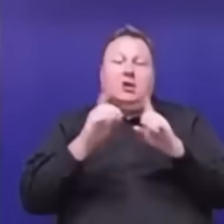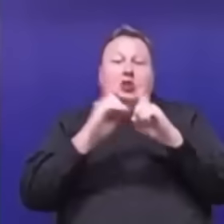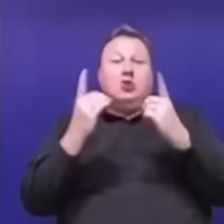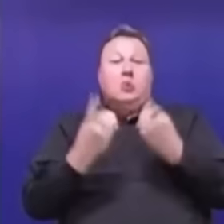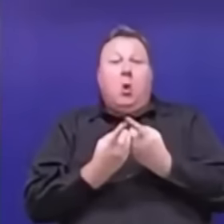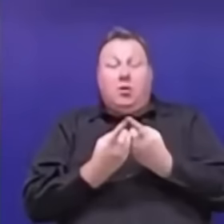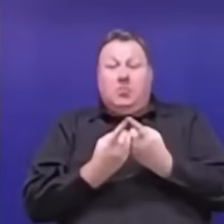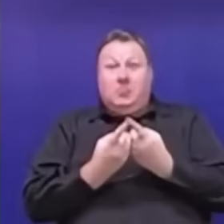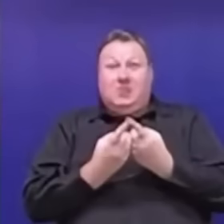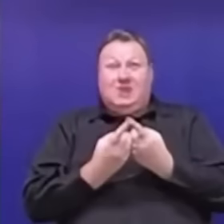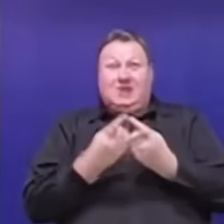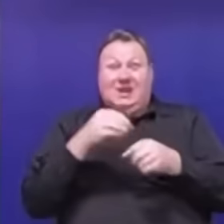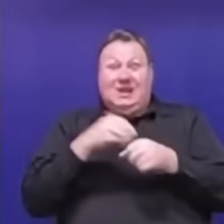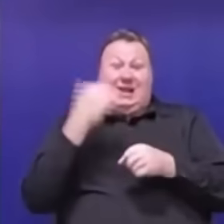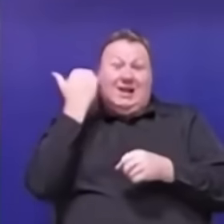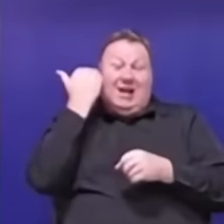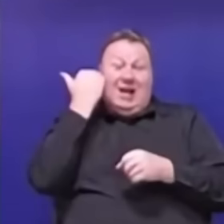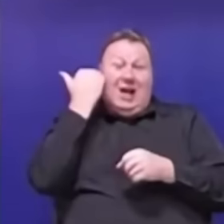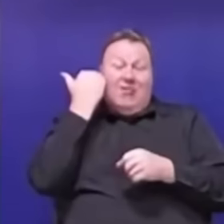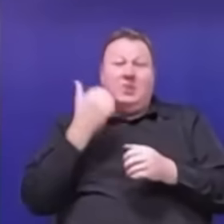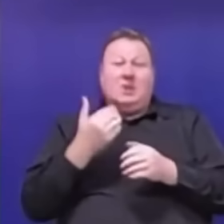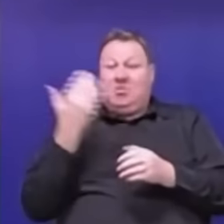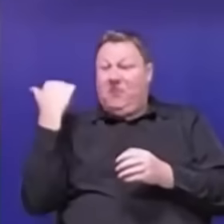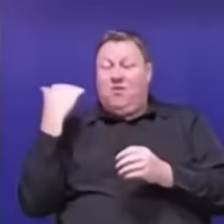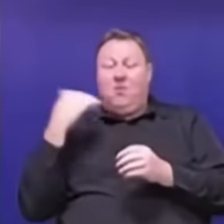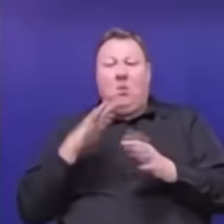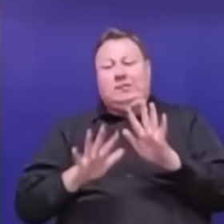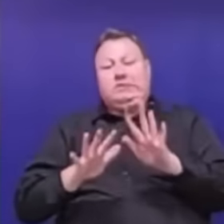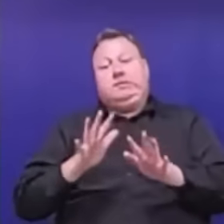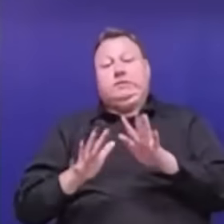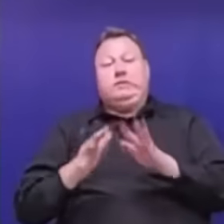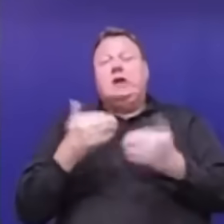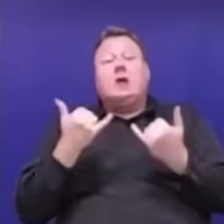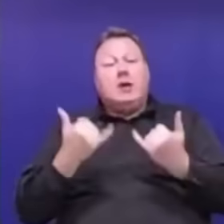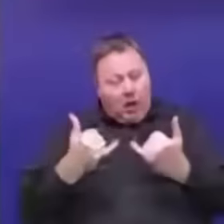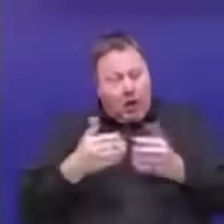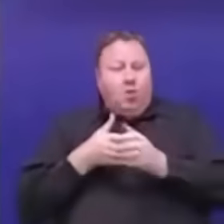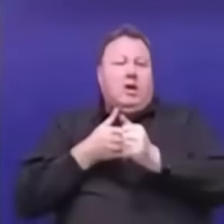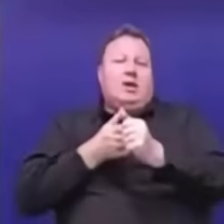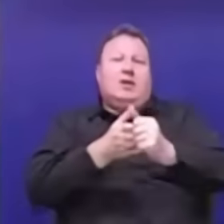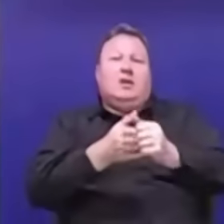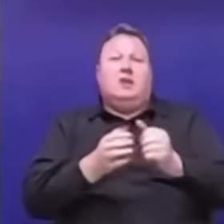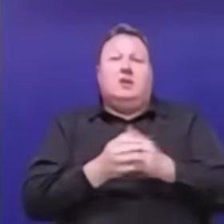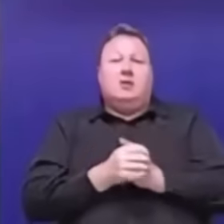of government into a world leader in modern governance. If ever there was